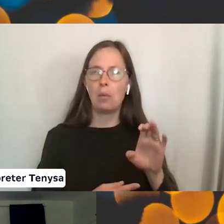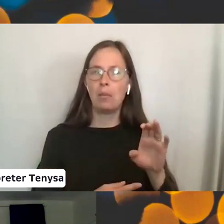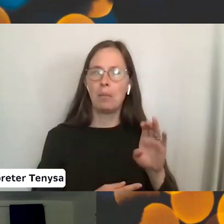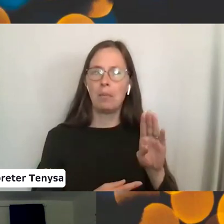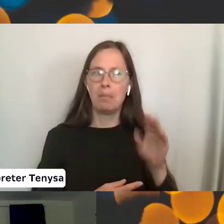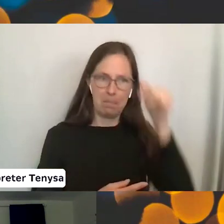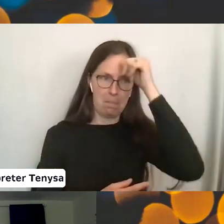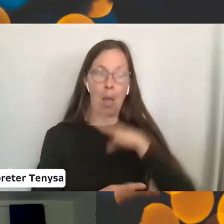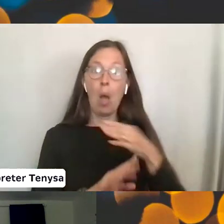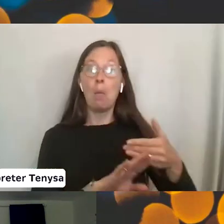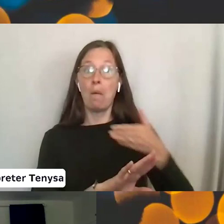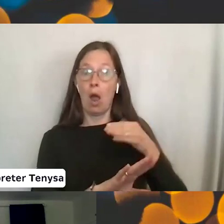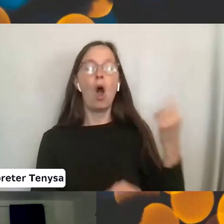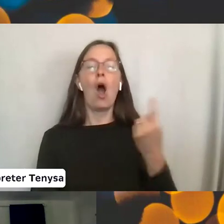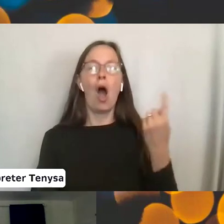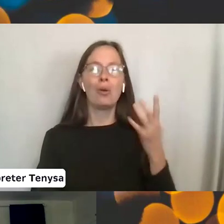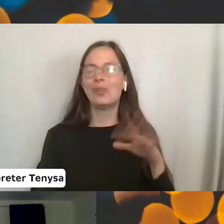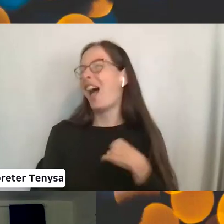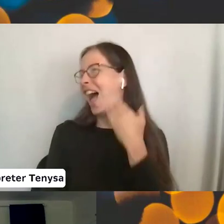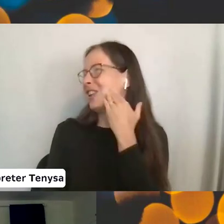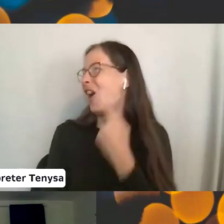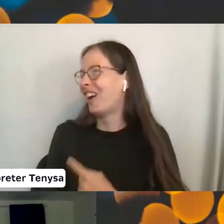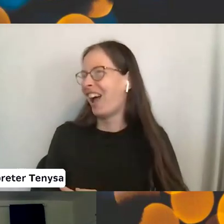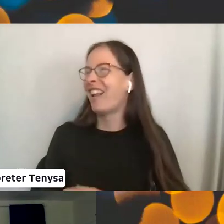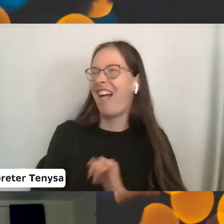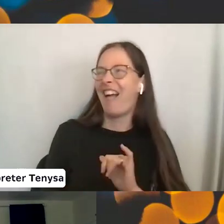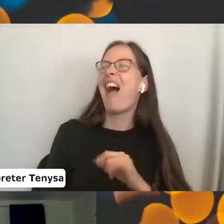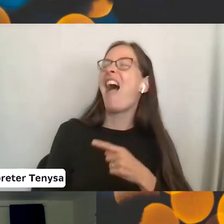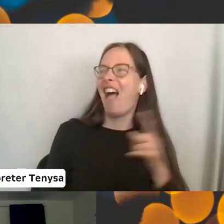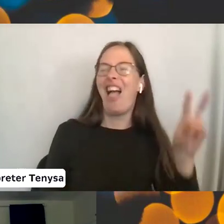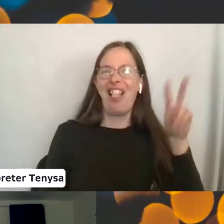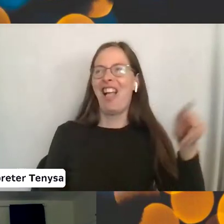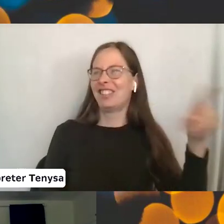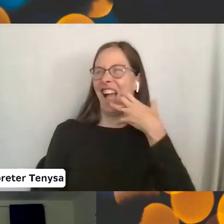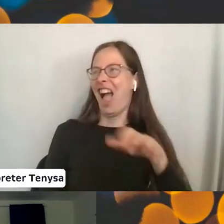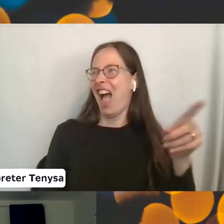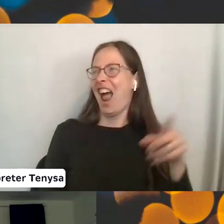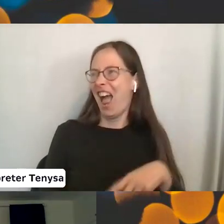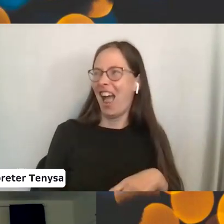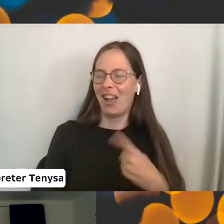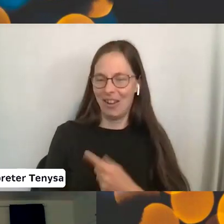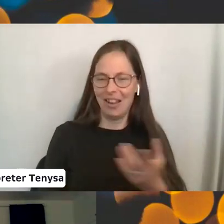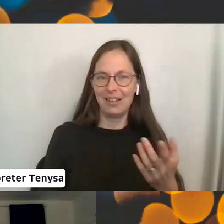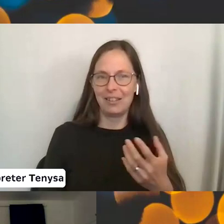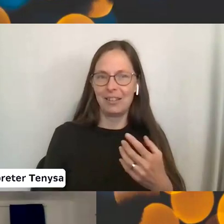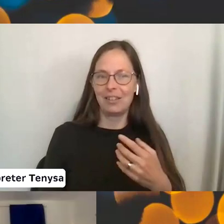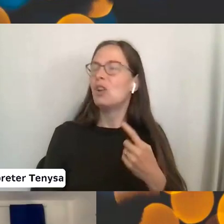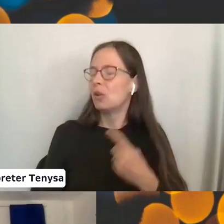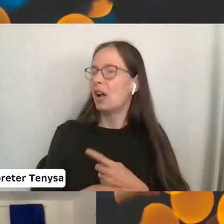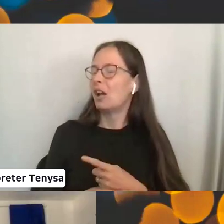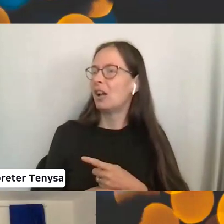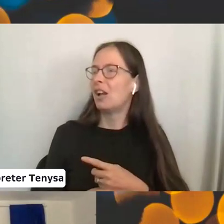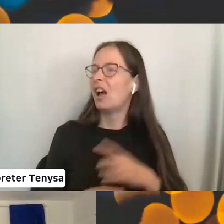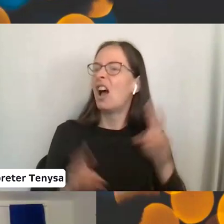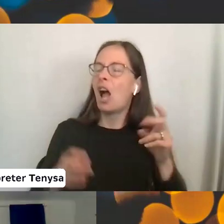and always was reached with a, I know, right? Like a kind of like, yeah, look at her, she's so hot, or whatever it was. Yeah, she is an extension of who I